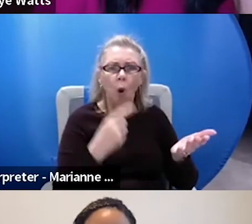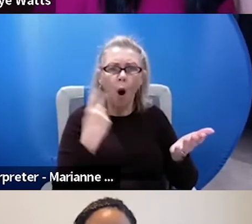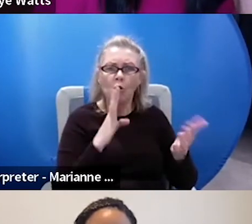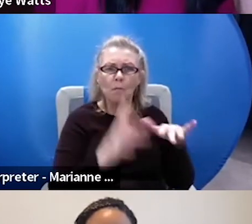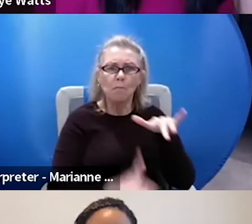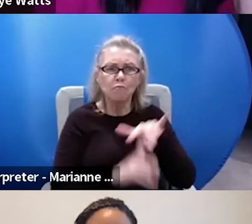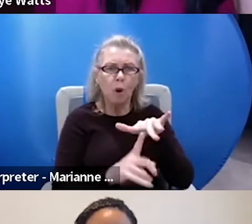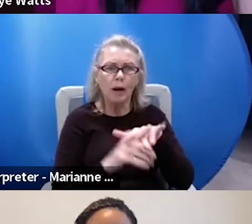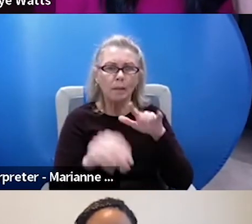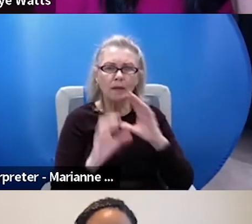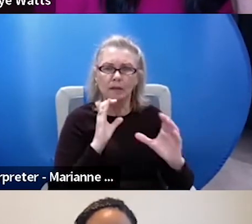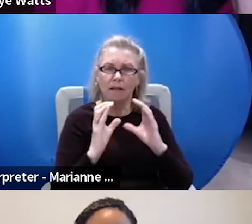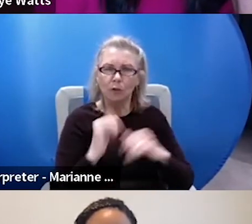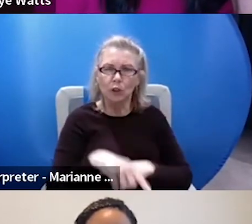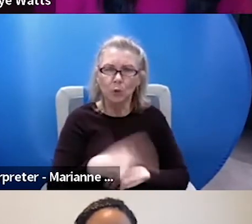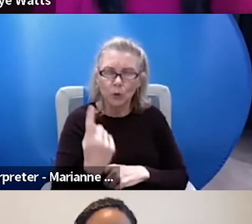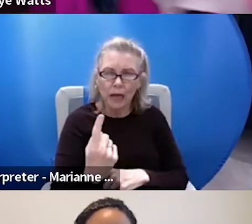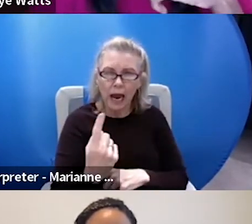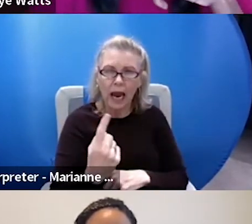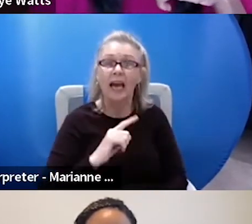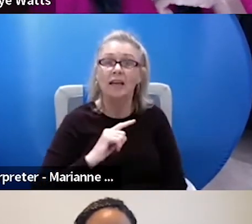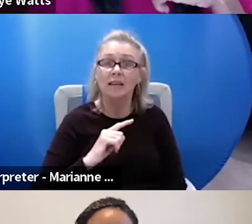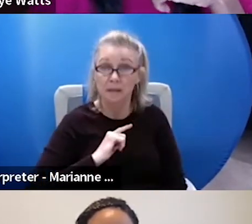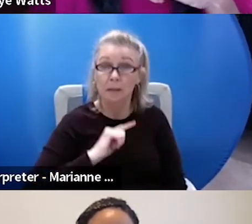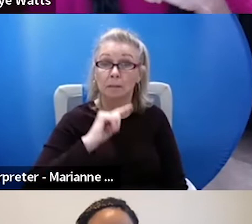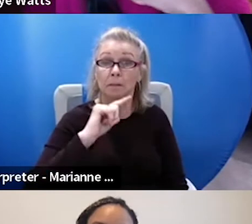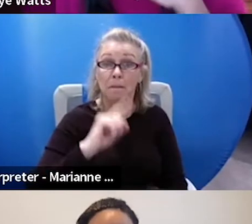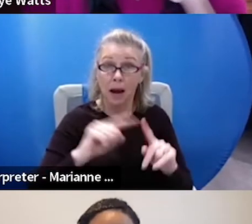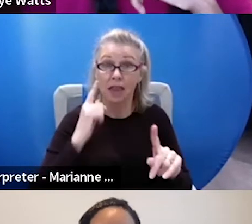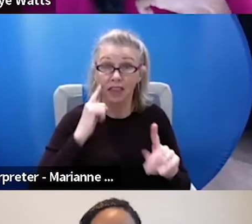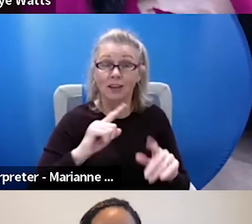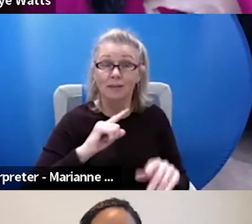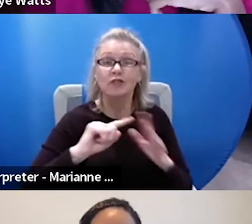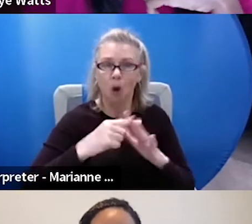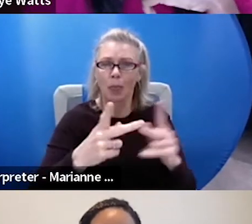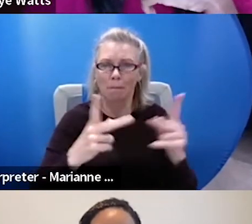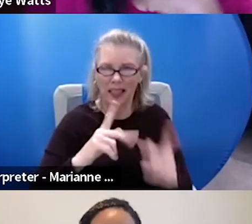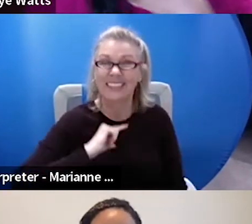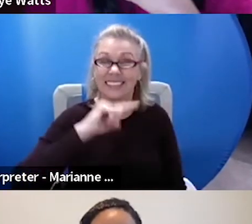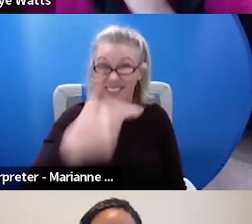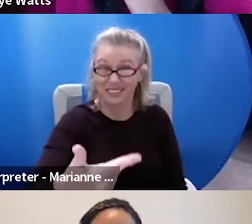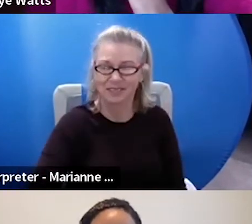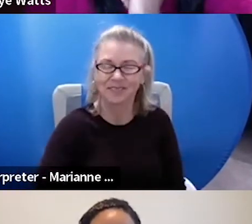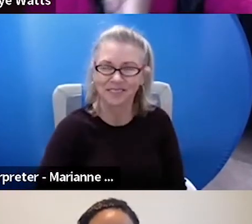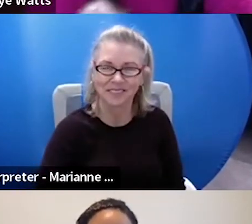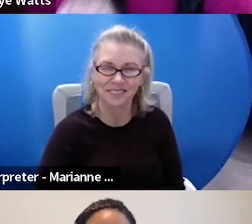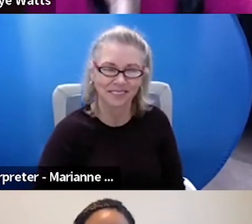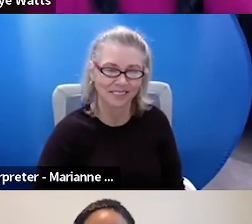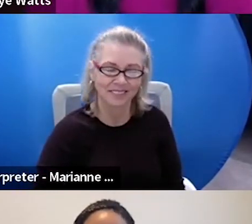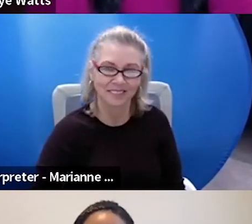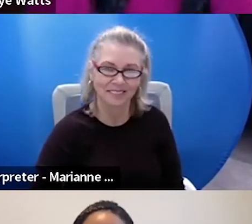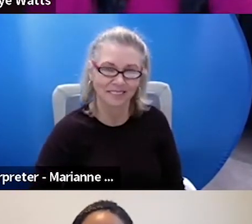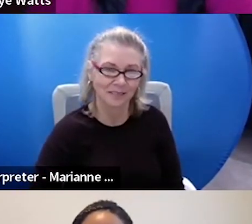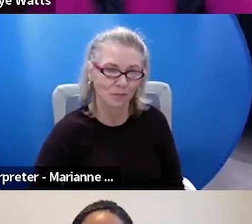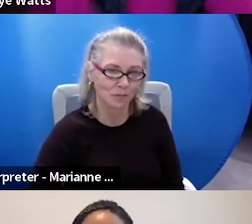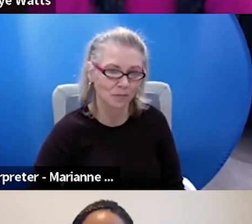conversation today. But I think I'll start with place. What role does location